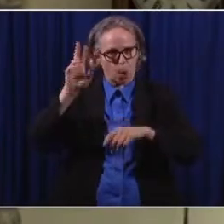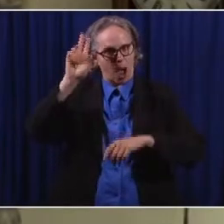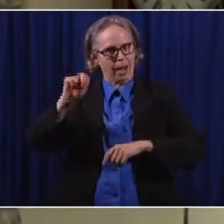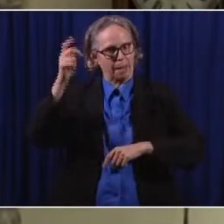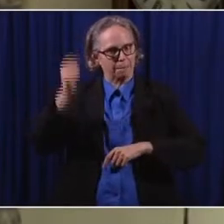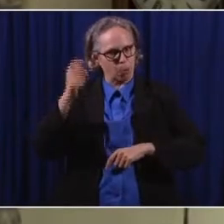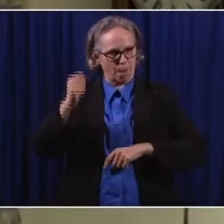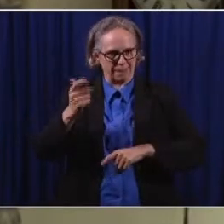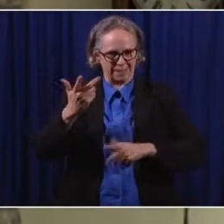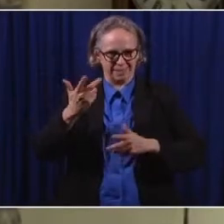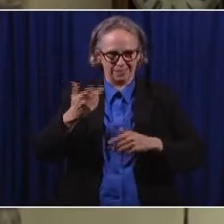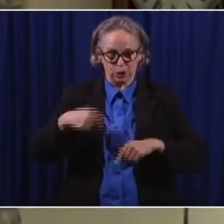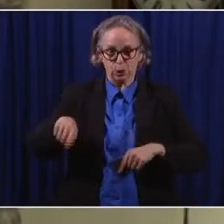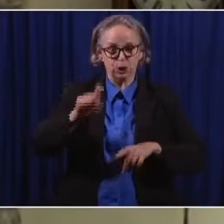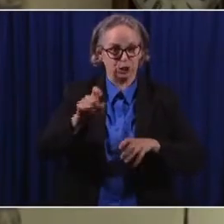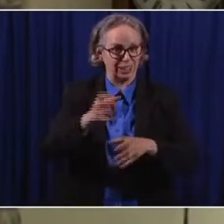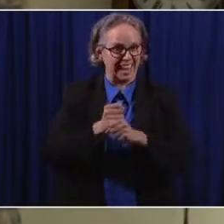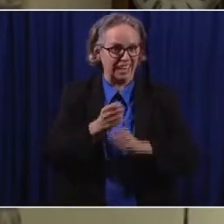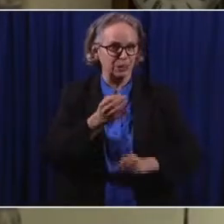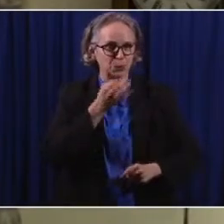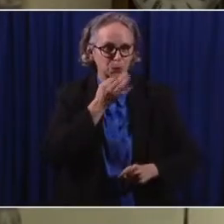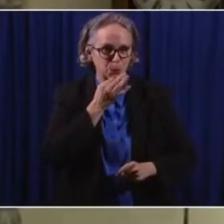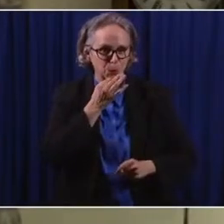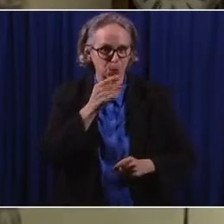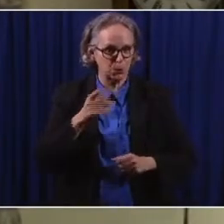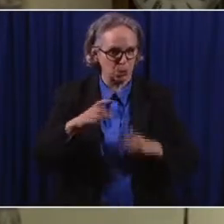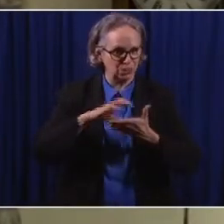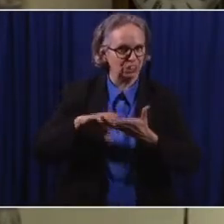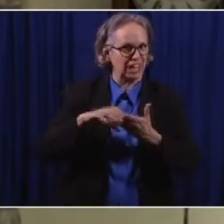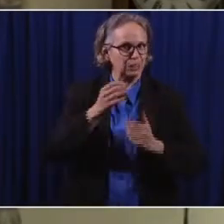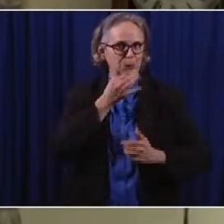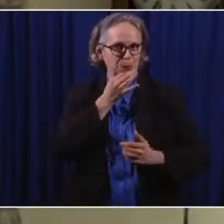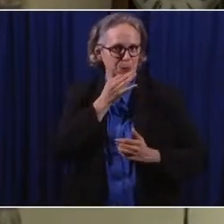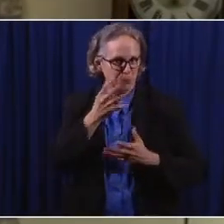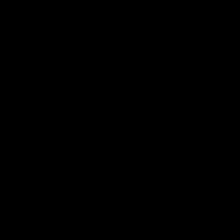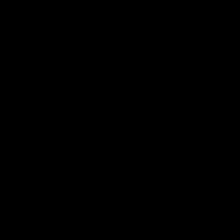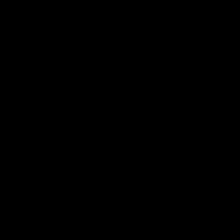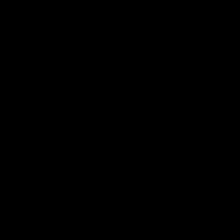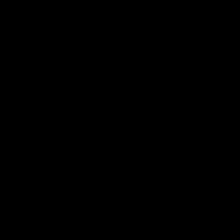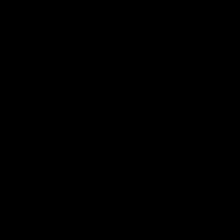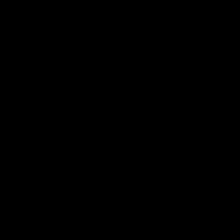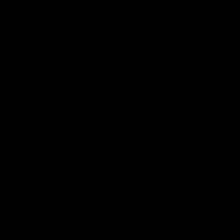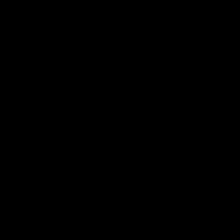to get those checks. Those checks will go back in time for whatever.